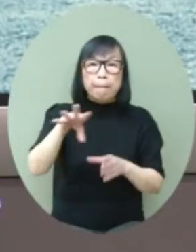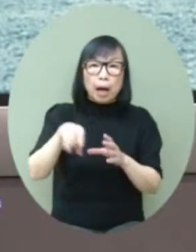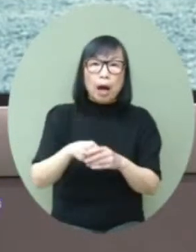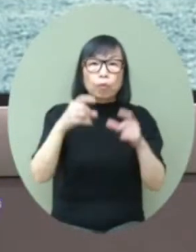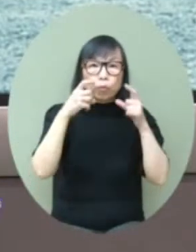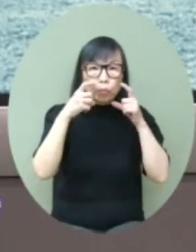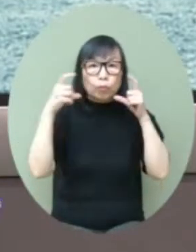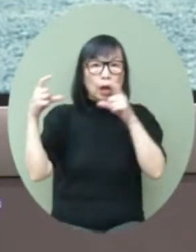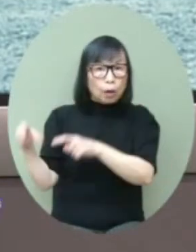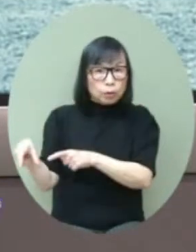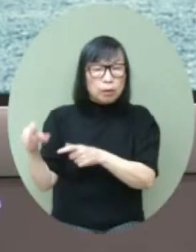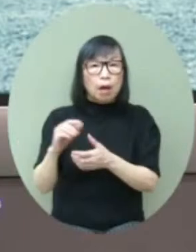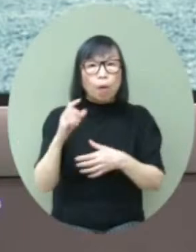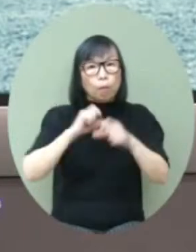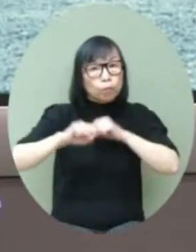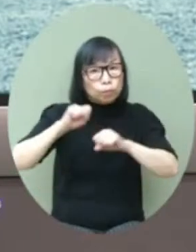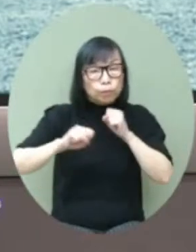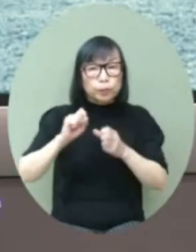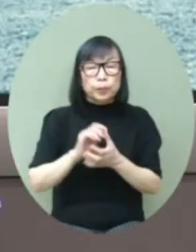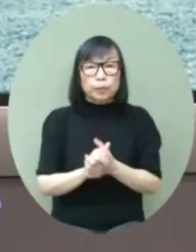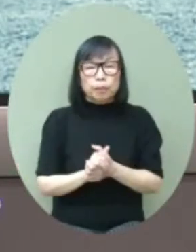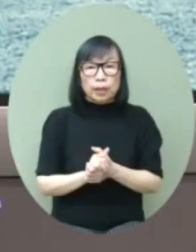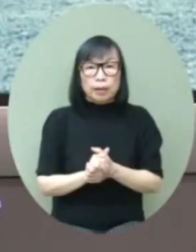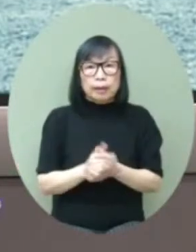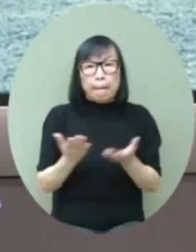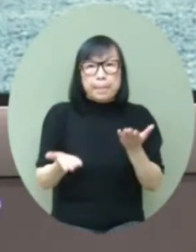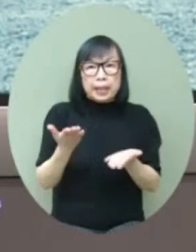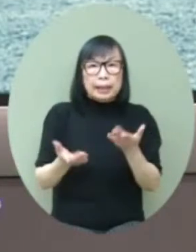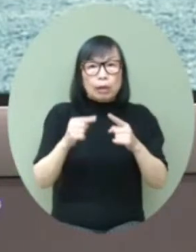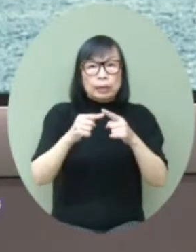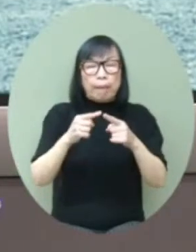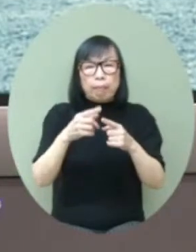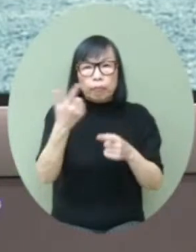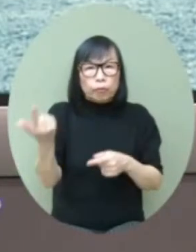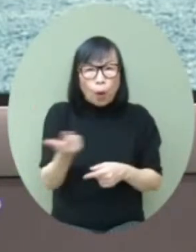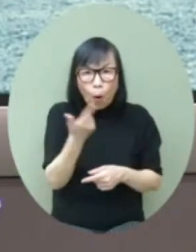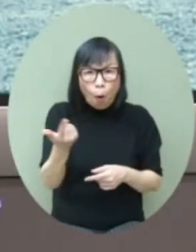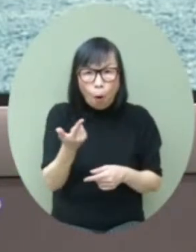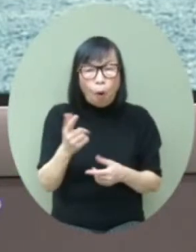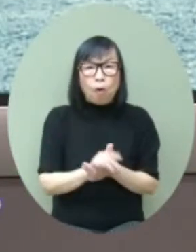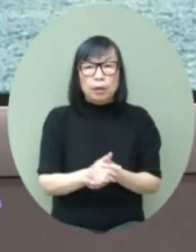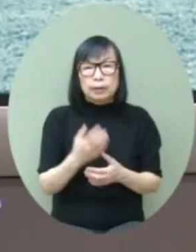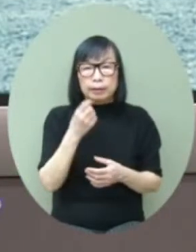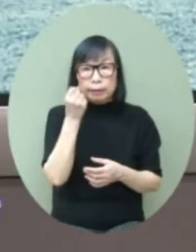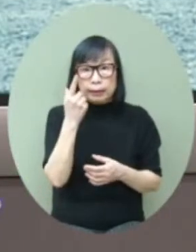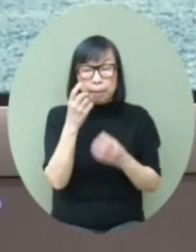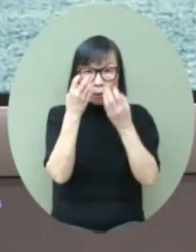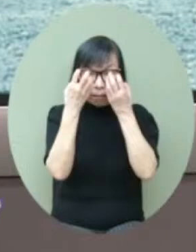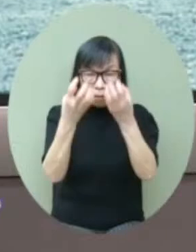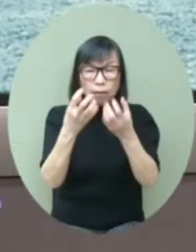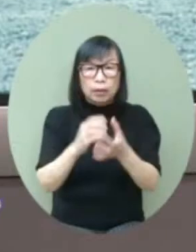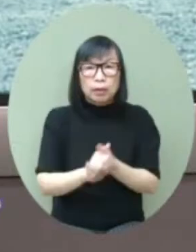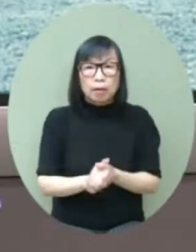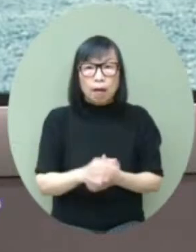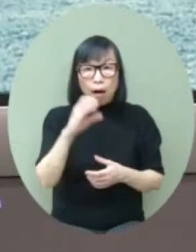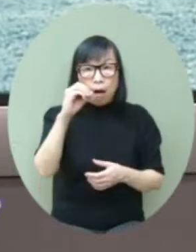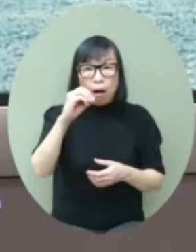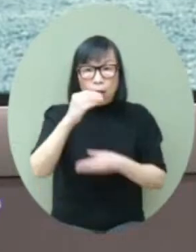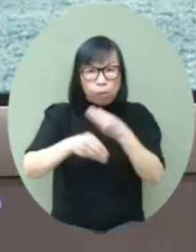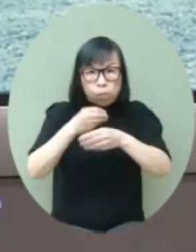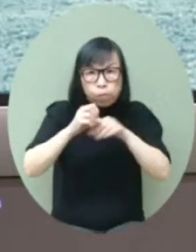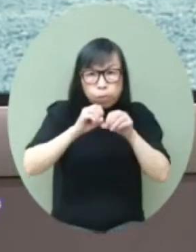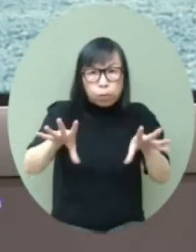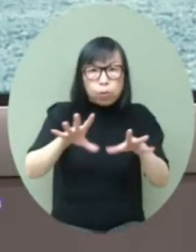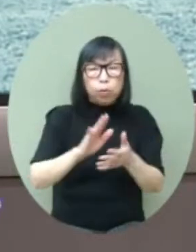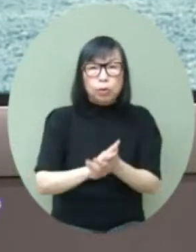period, other than activities in which, the masks were not donned, and also especially in crowded